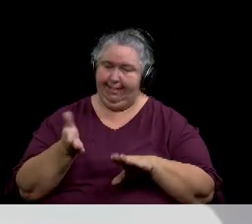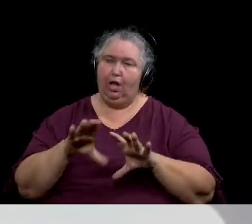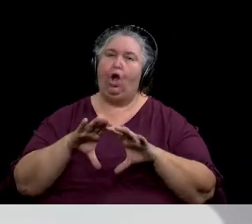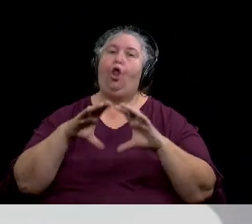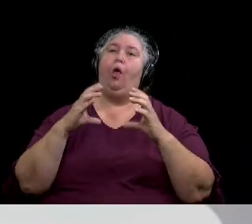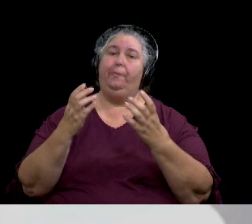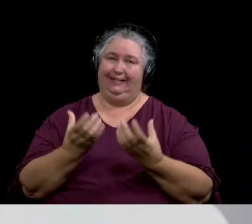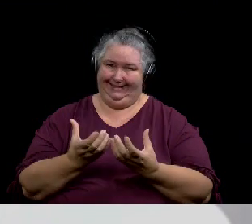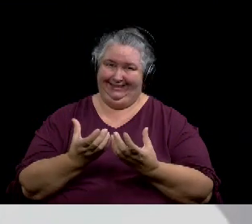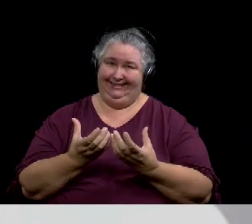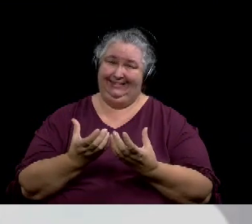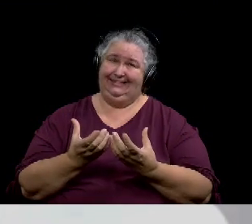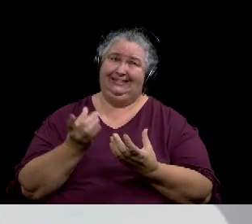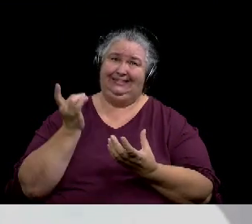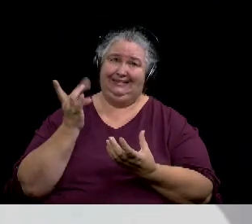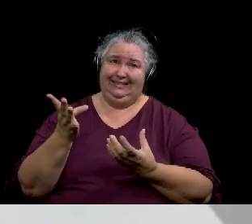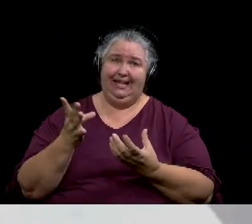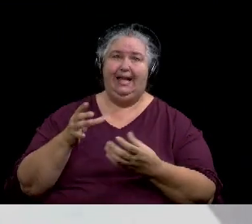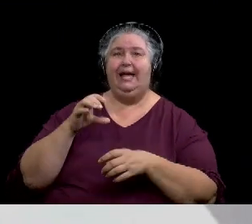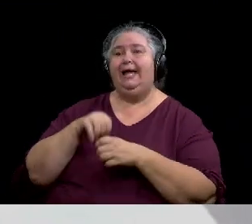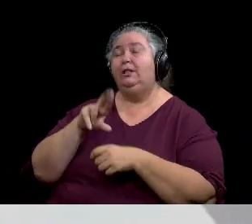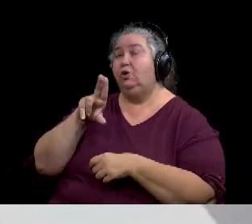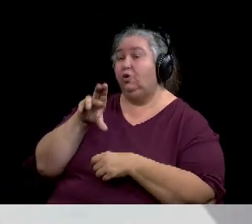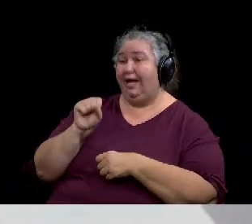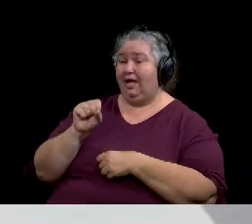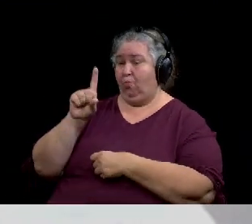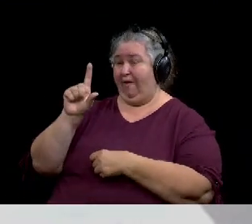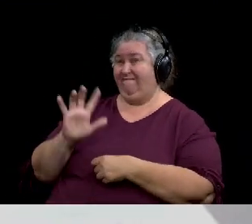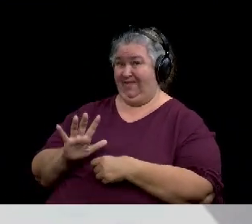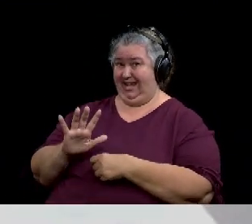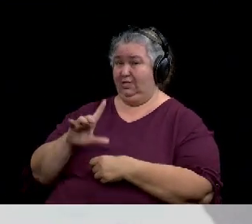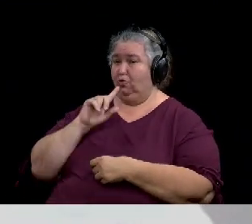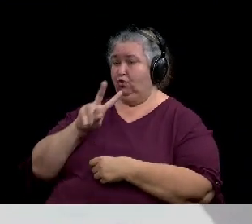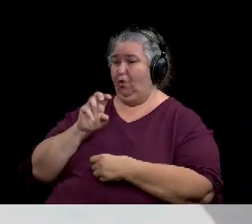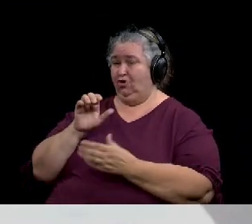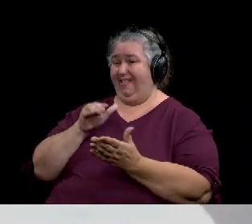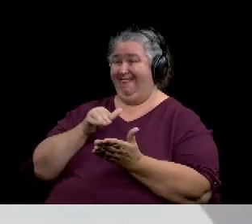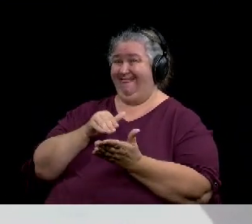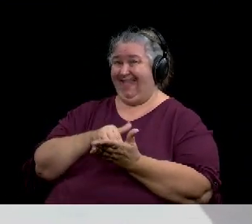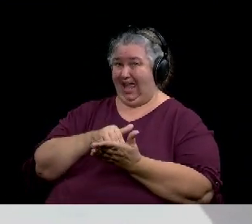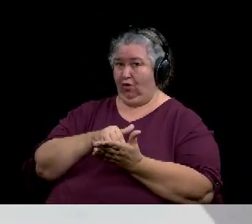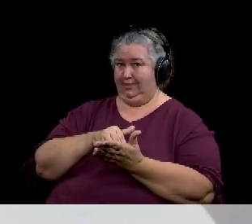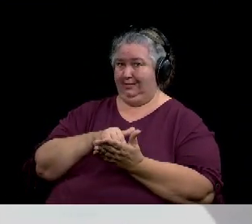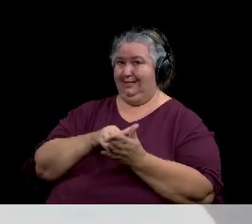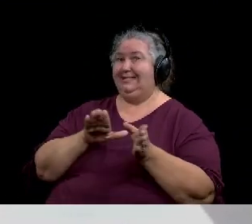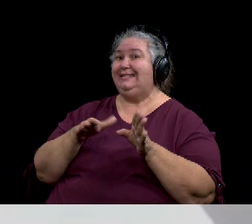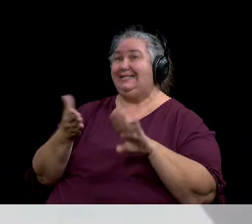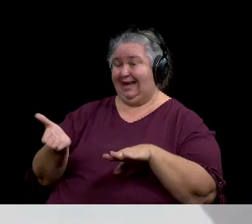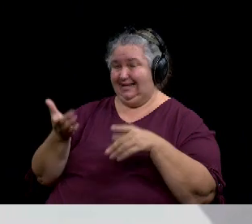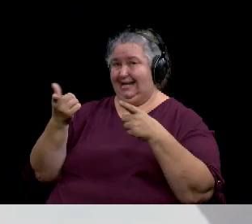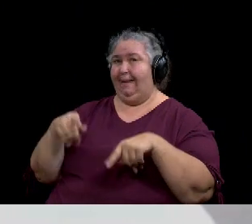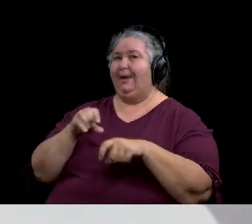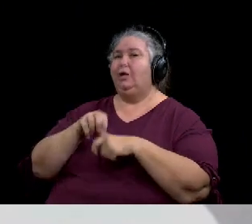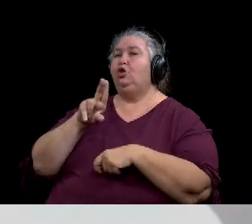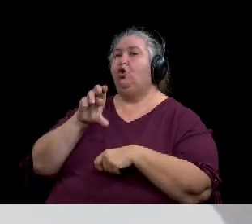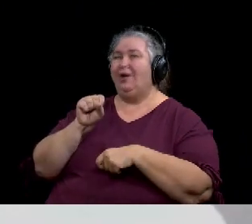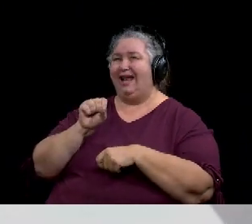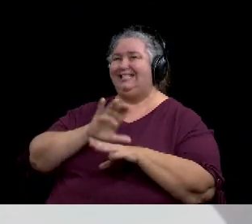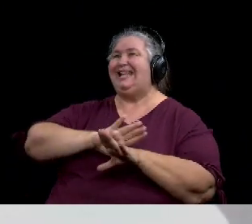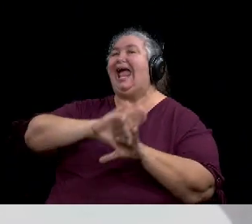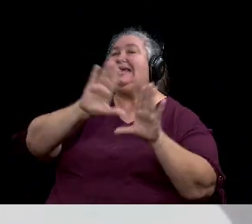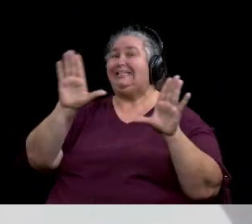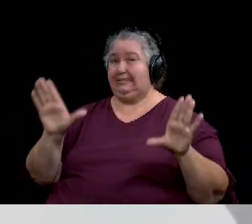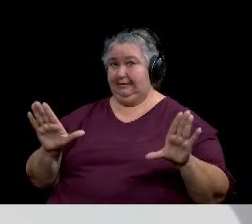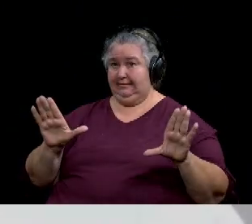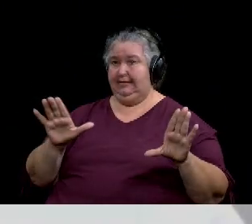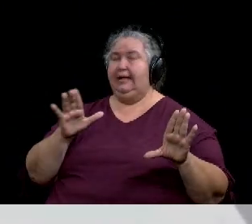United States, a fifth of those deaths, so 200,000 deaths have occurred in the United States,